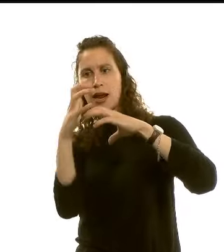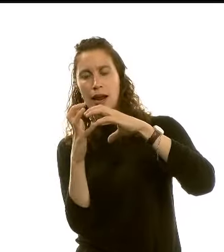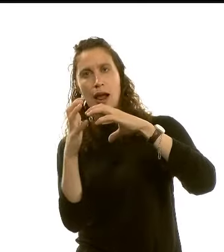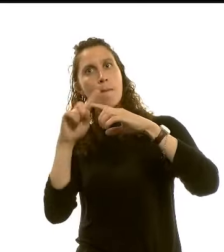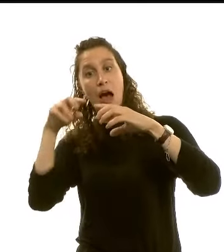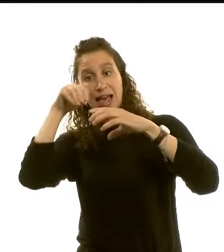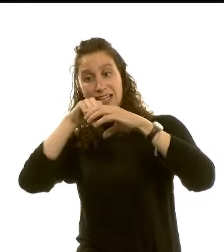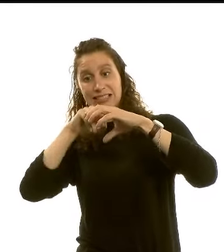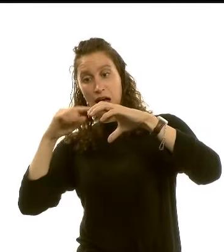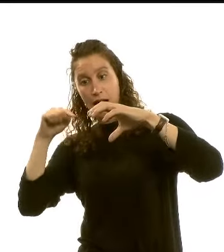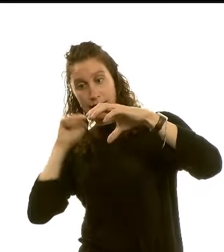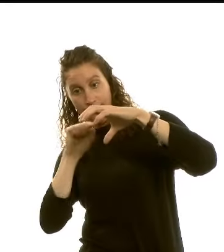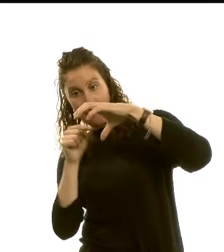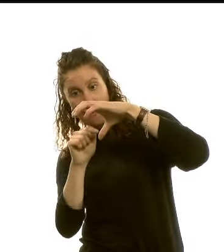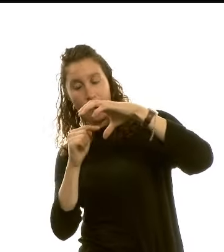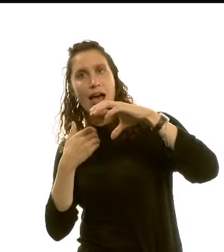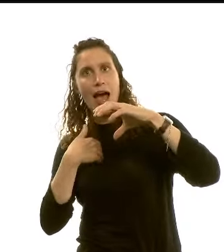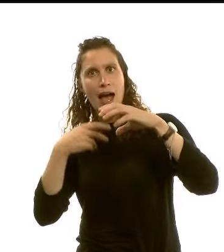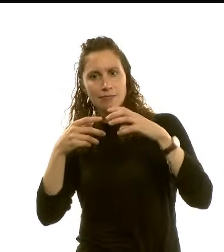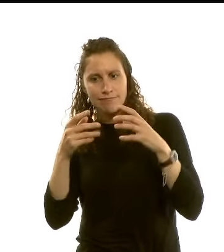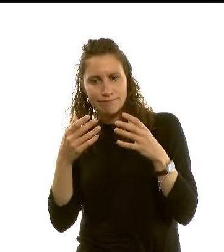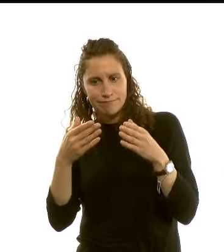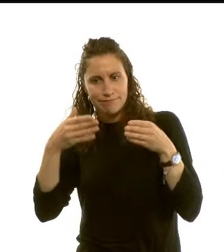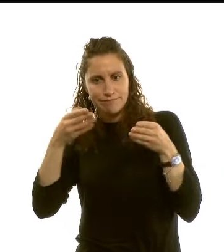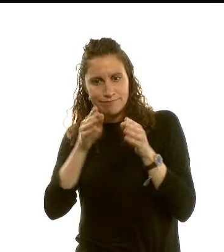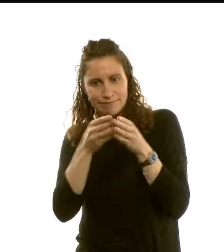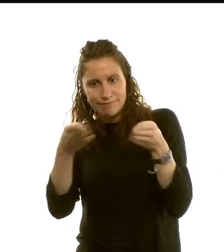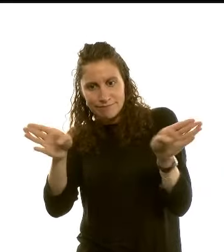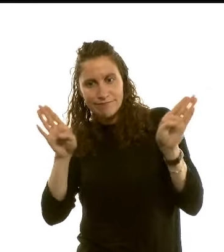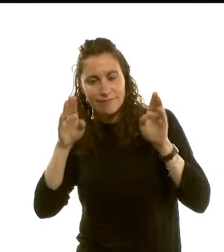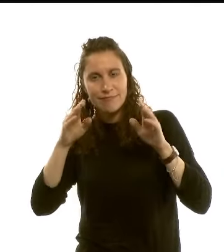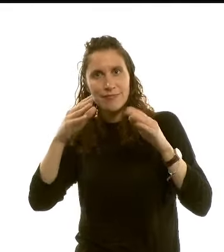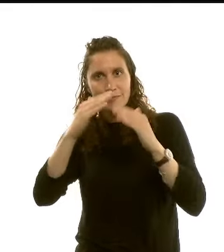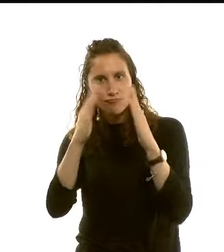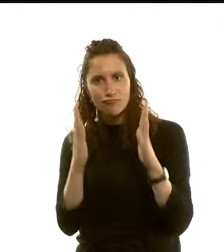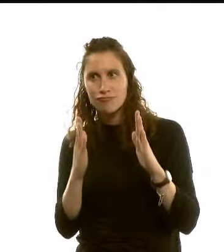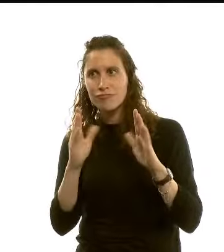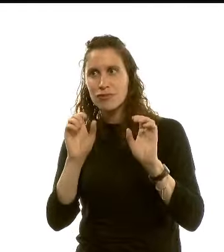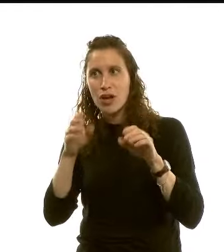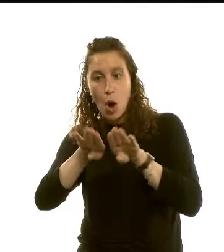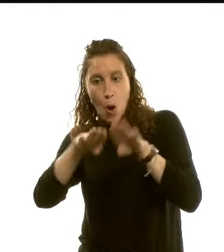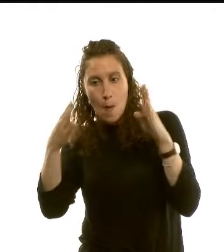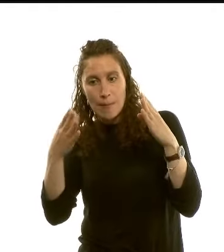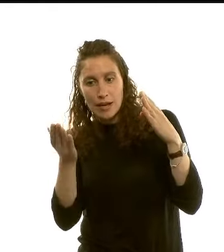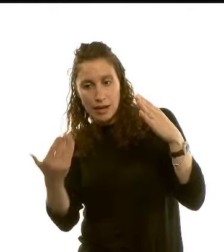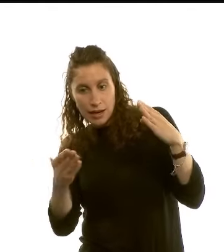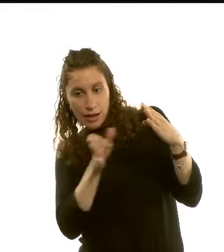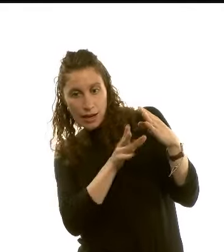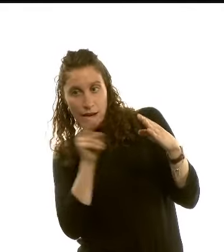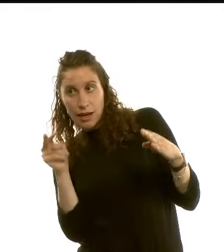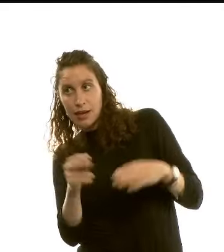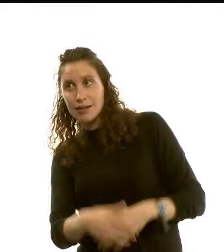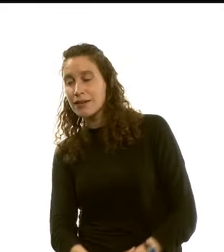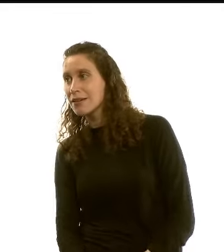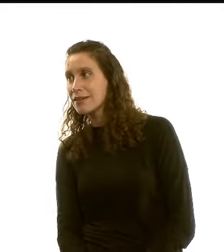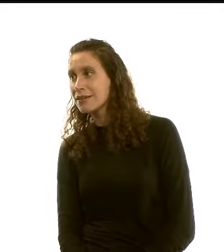rock. So we even have a door that's opening up over here. Oh, move, Knight. And you can